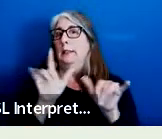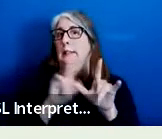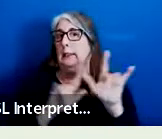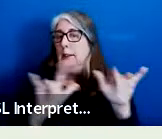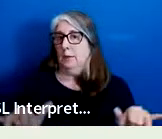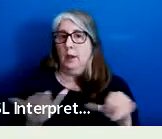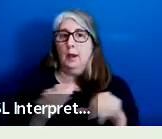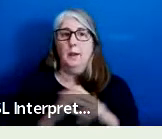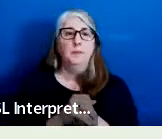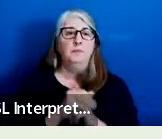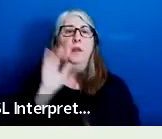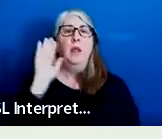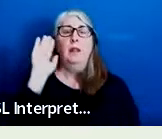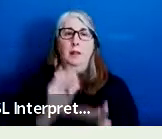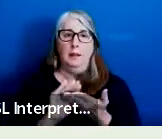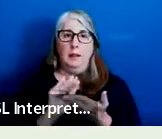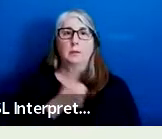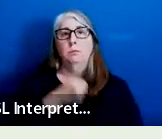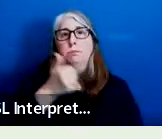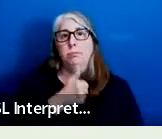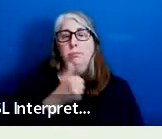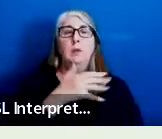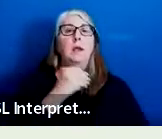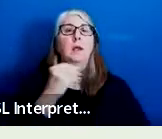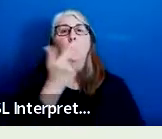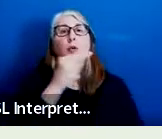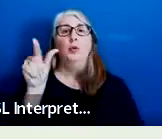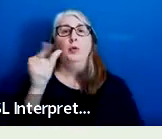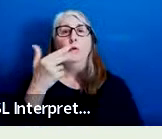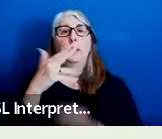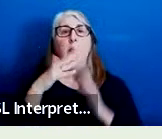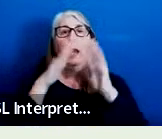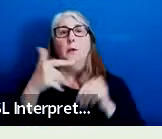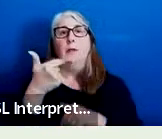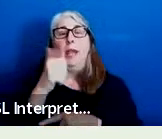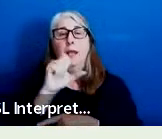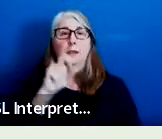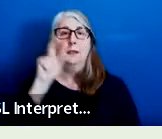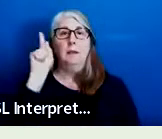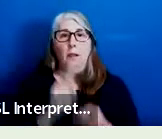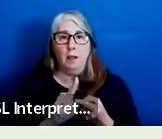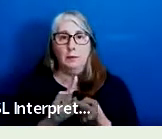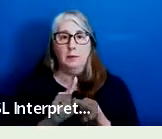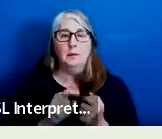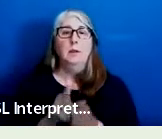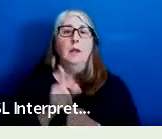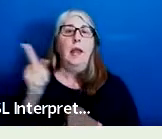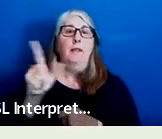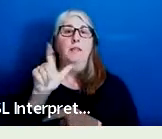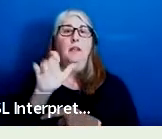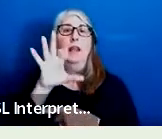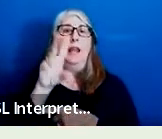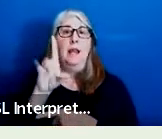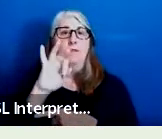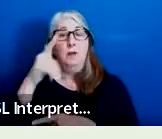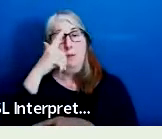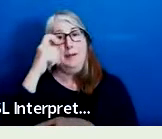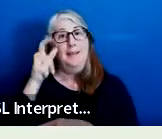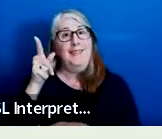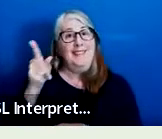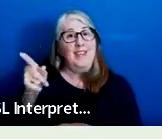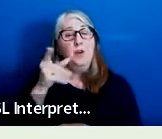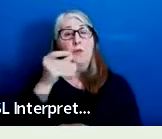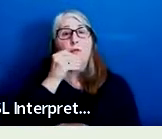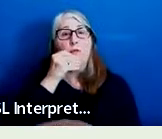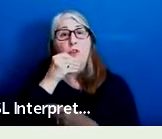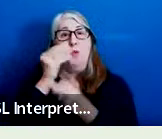It lowers the production of greenhouse gases generated at the landfill because when food decomposes in the landfill, it